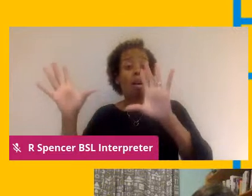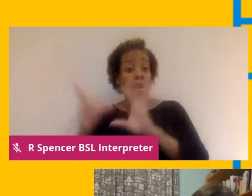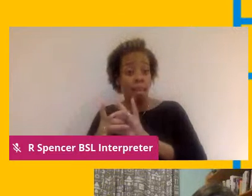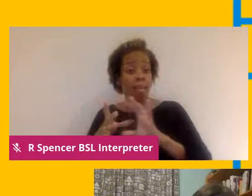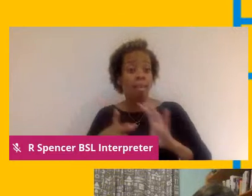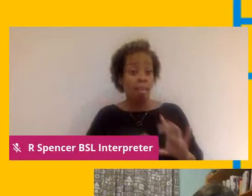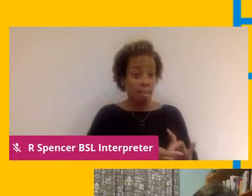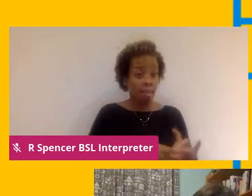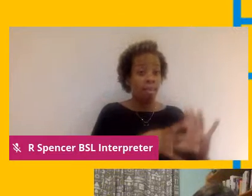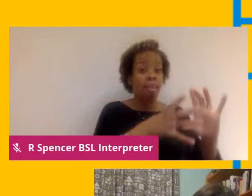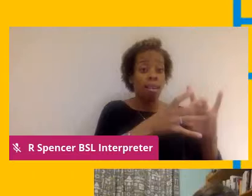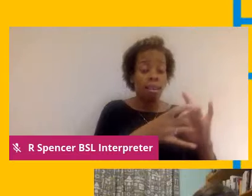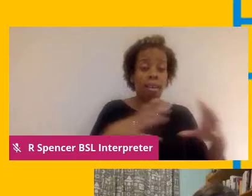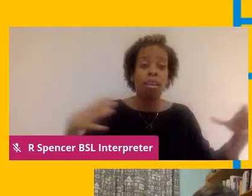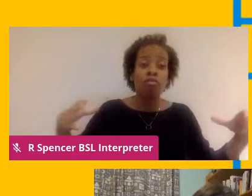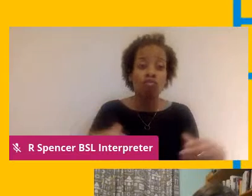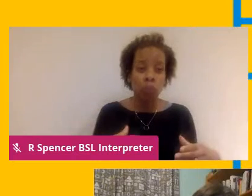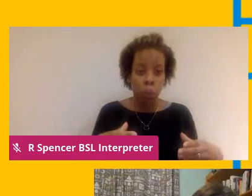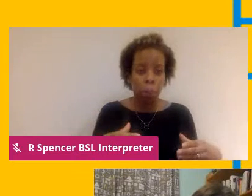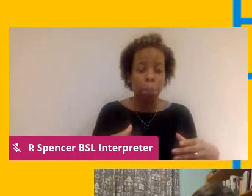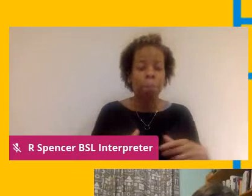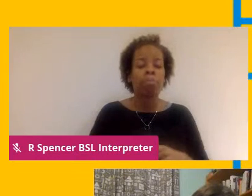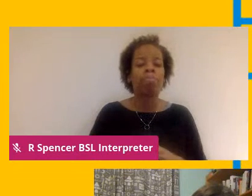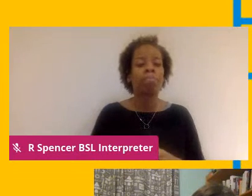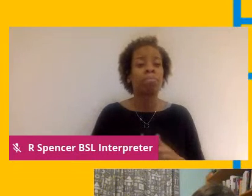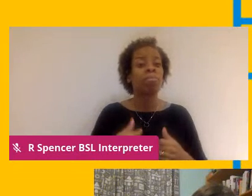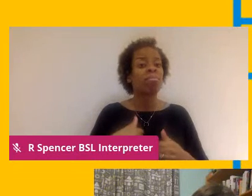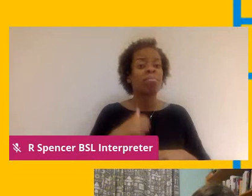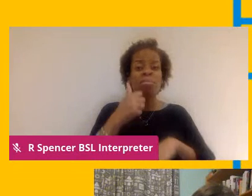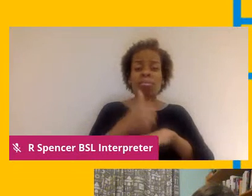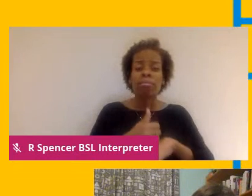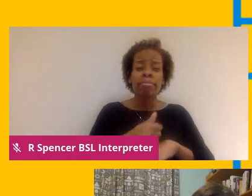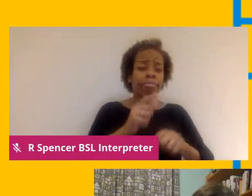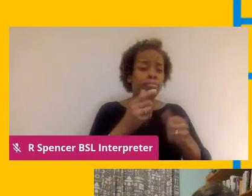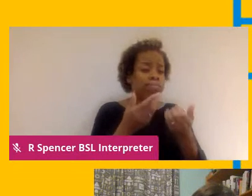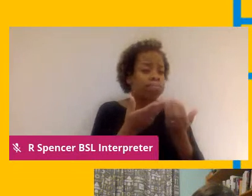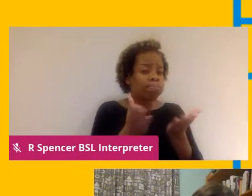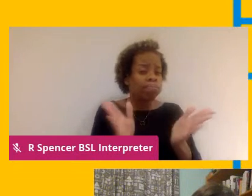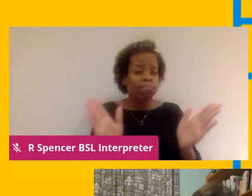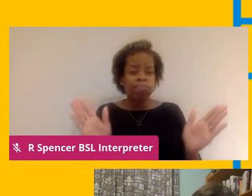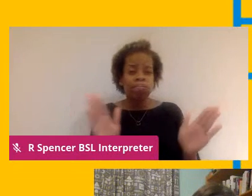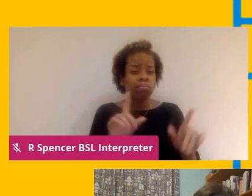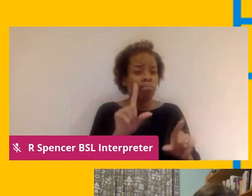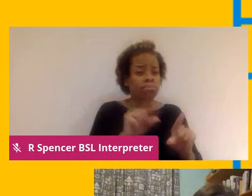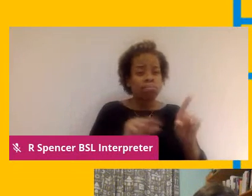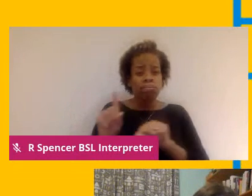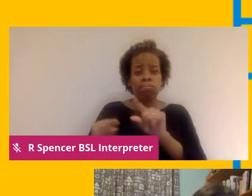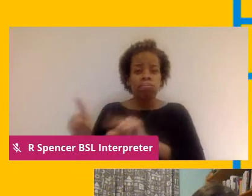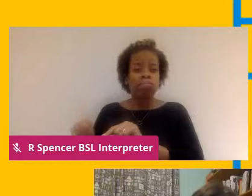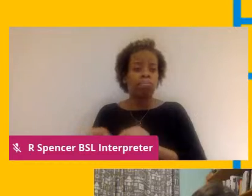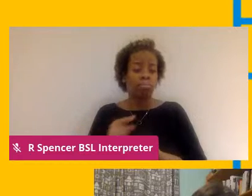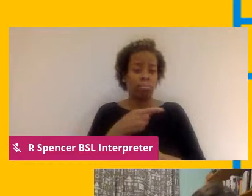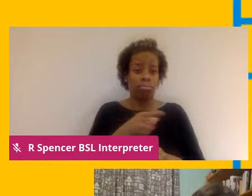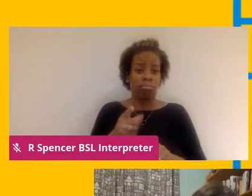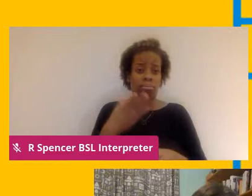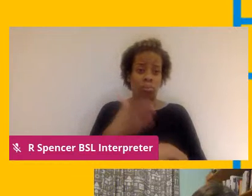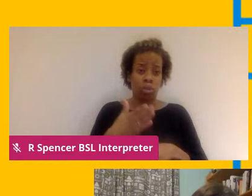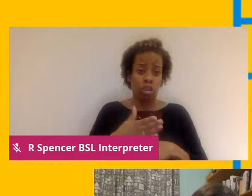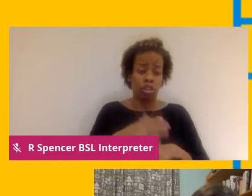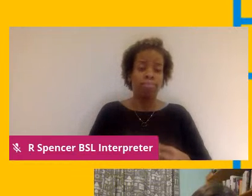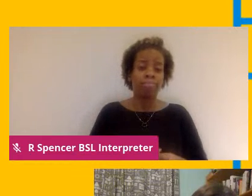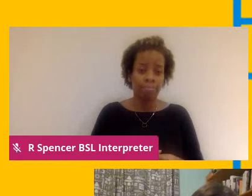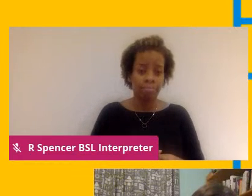group. And we've done a range of things as outcomes of that work.